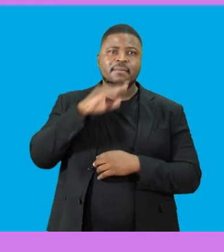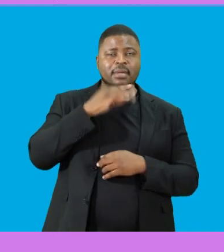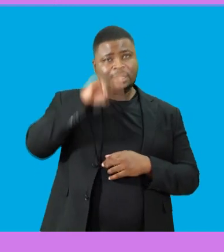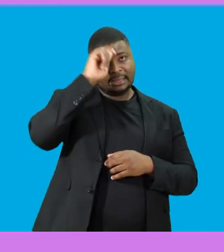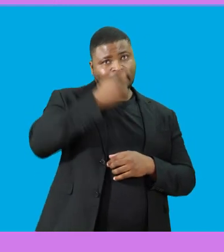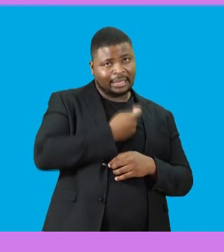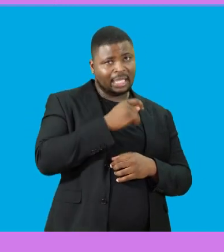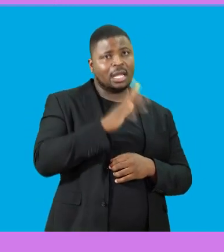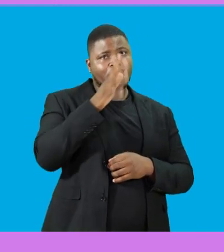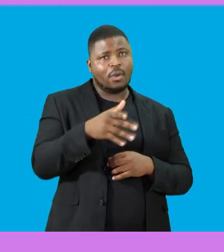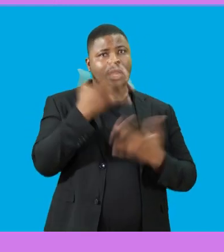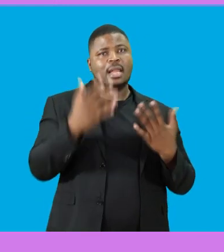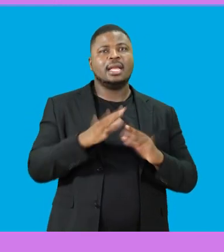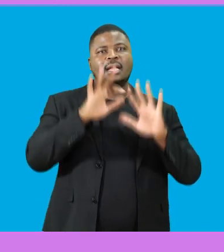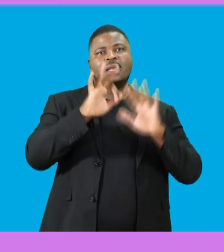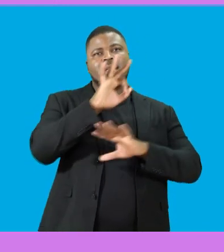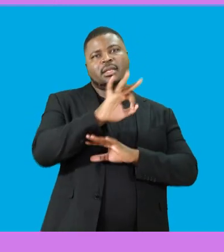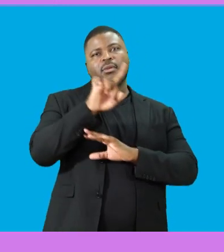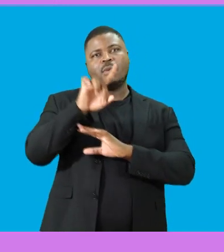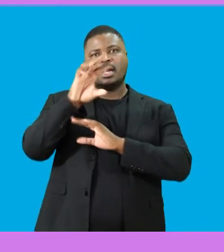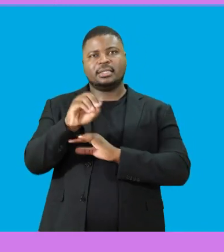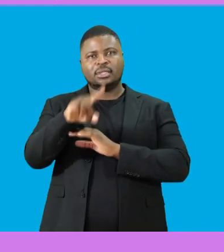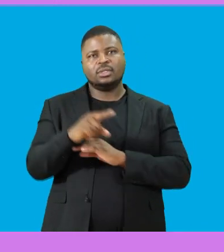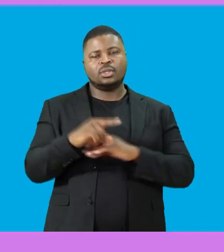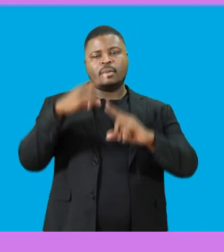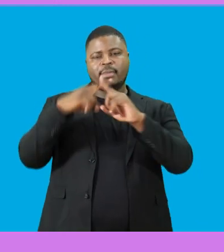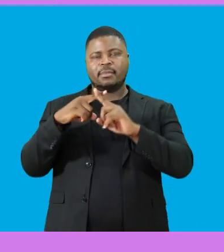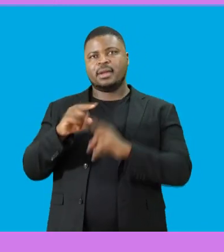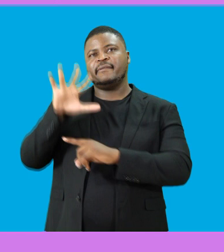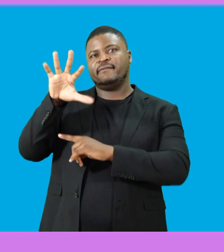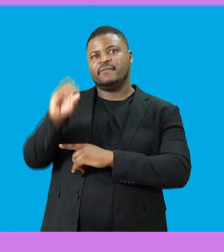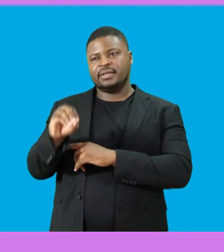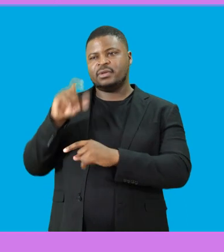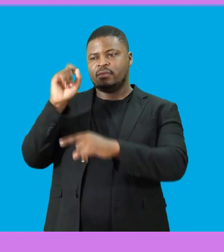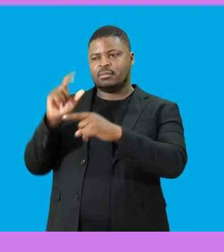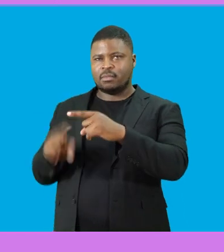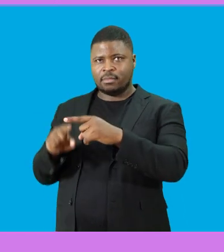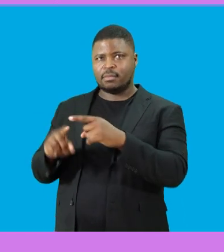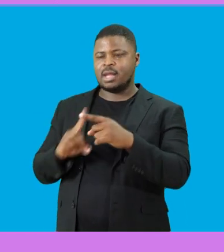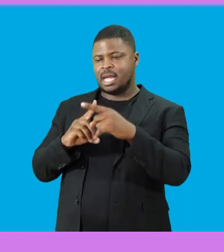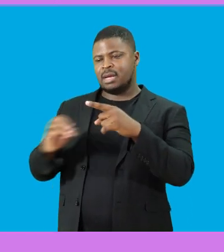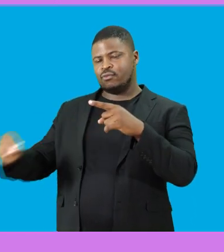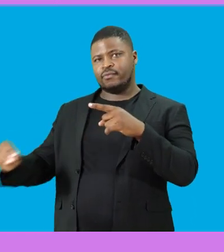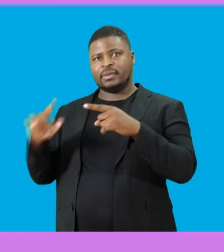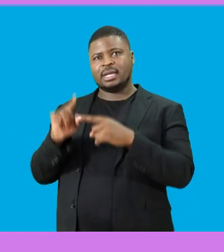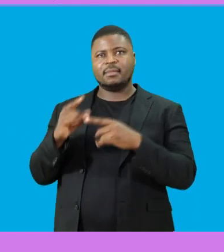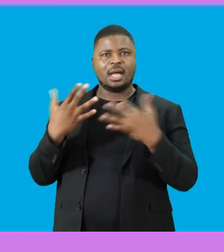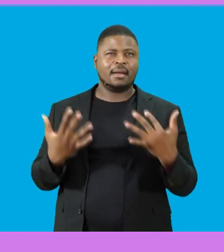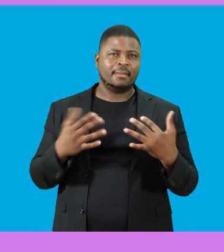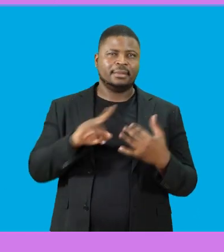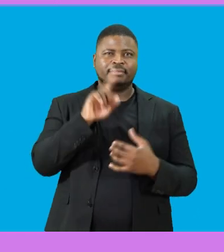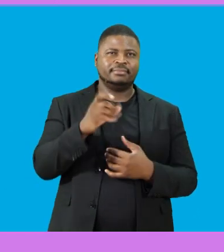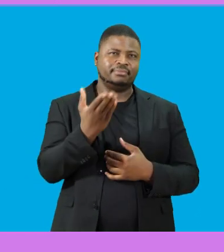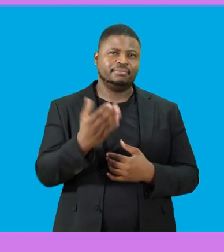Moy's son's travel fare will be 310 multiplied by 50 over 100, which gives us, what